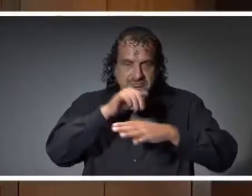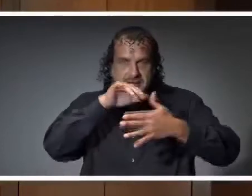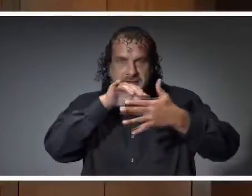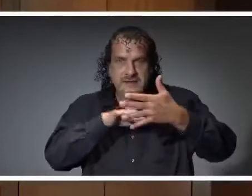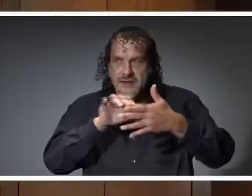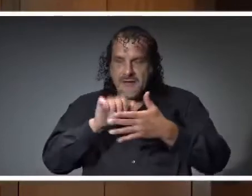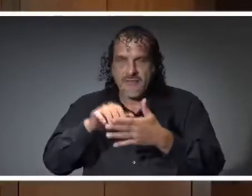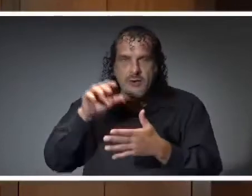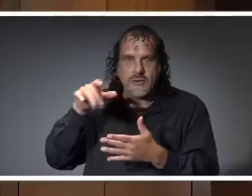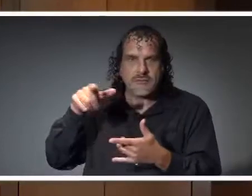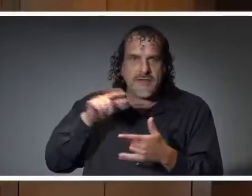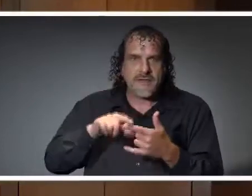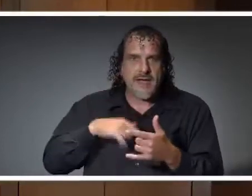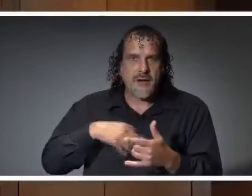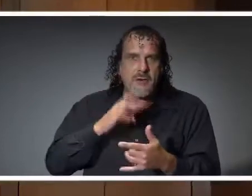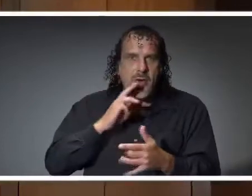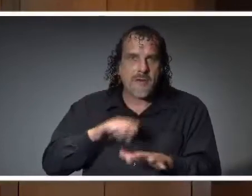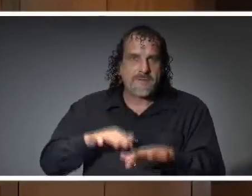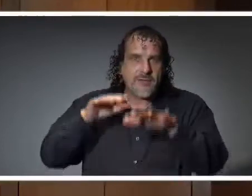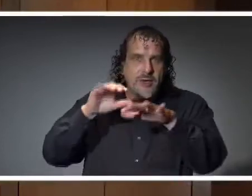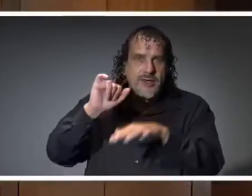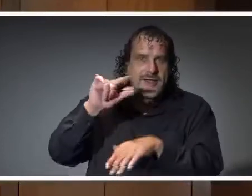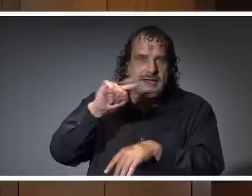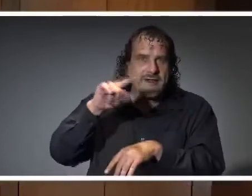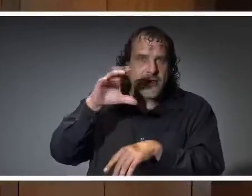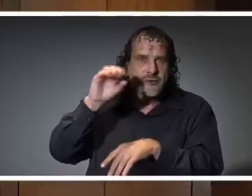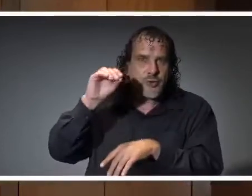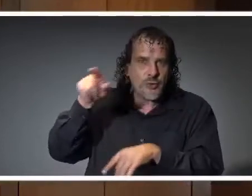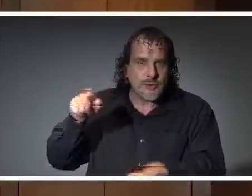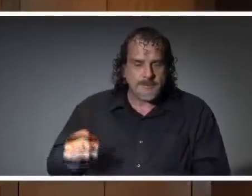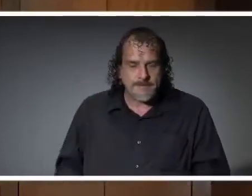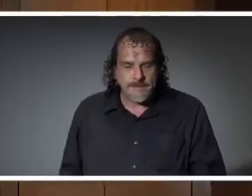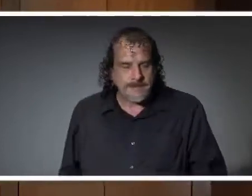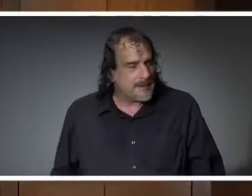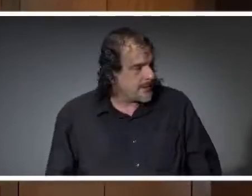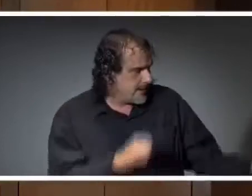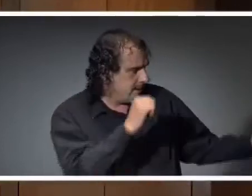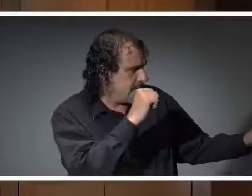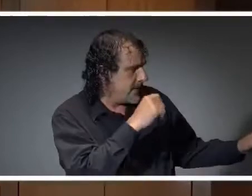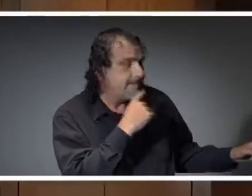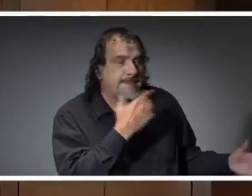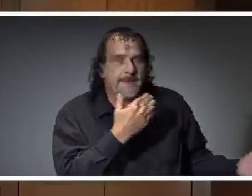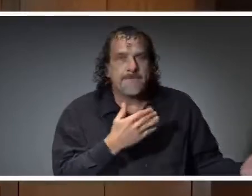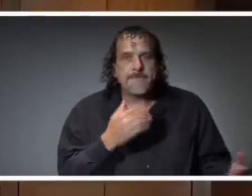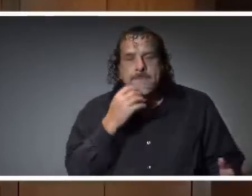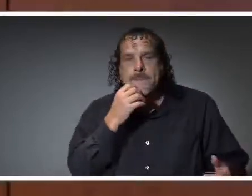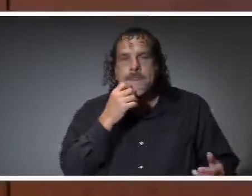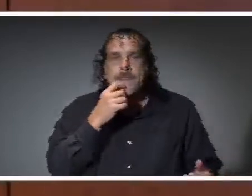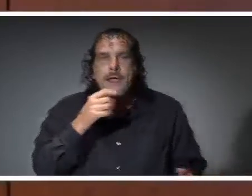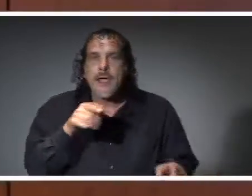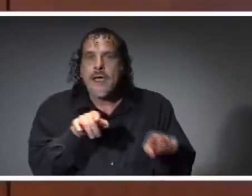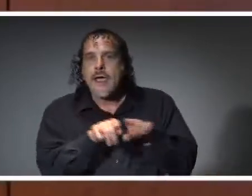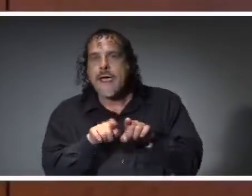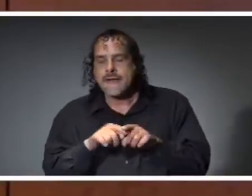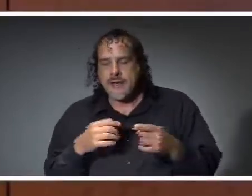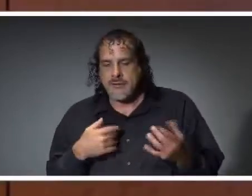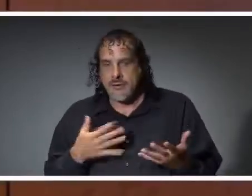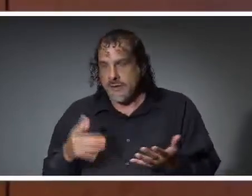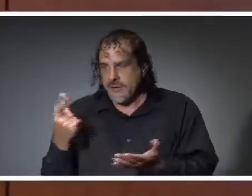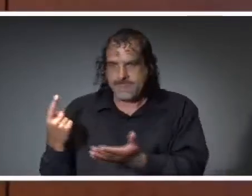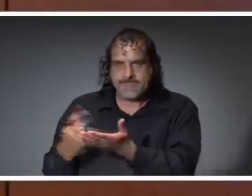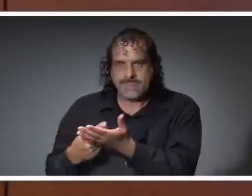let him give you an update on that particular item. Yes, sir. Thank you, Governor. As has already been mentioned here